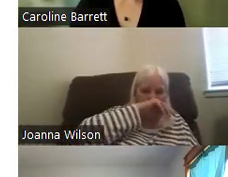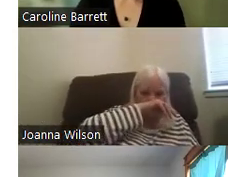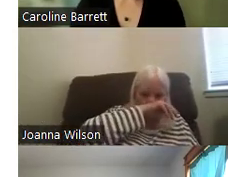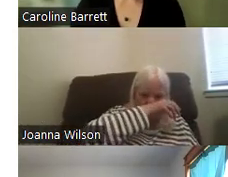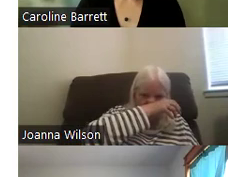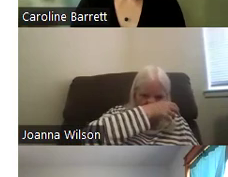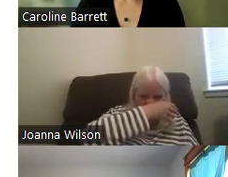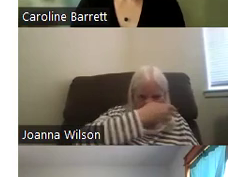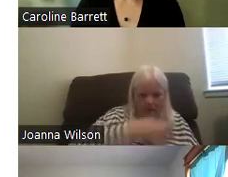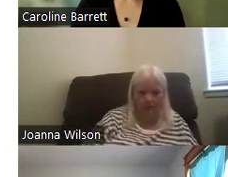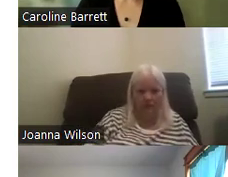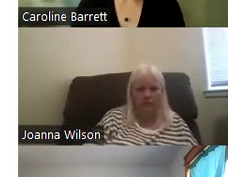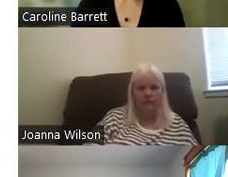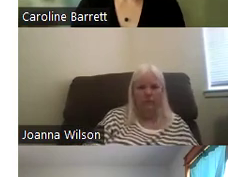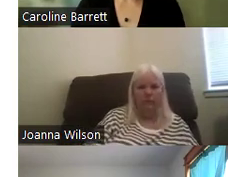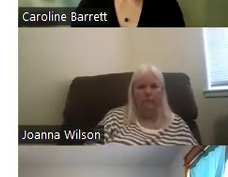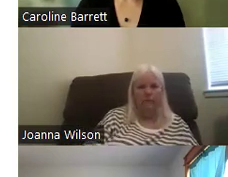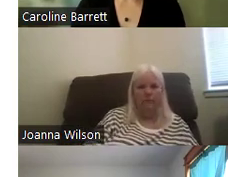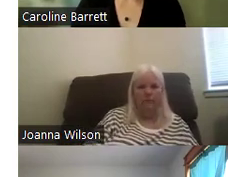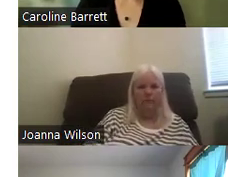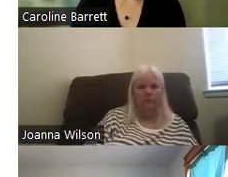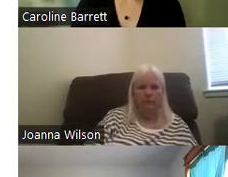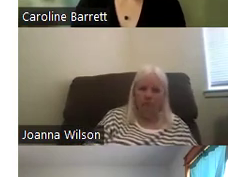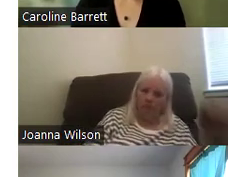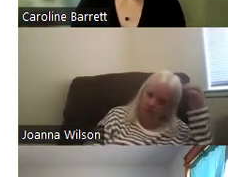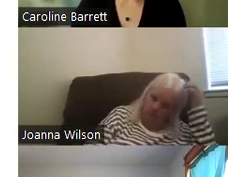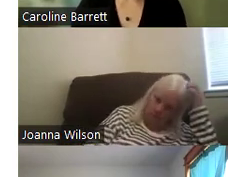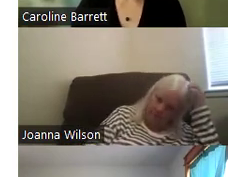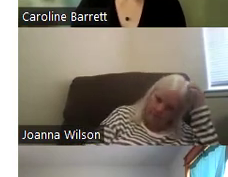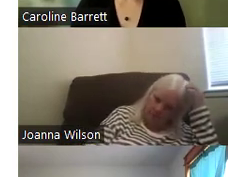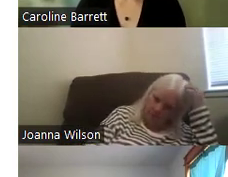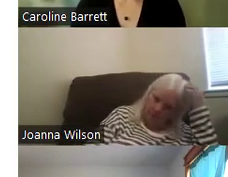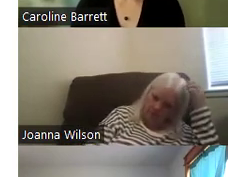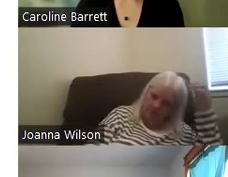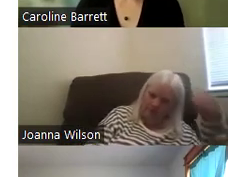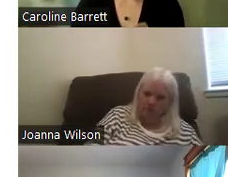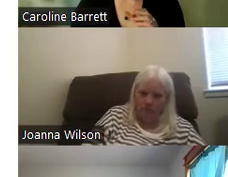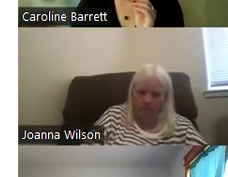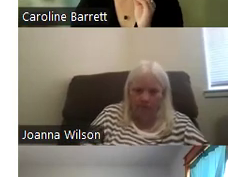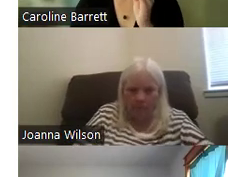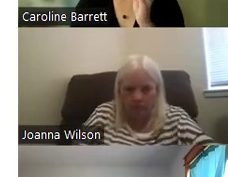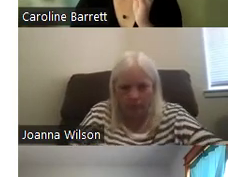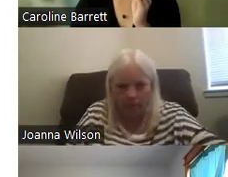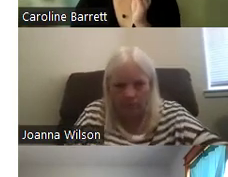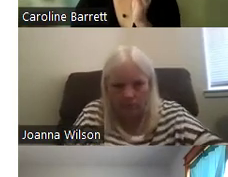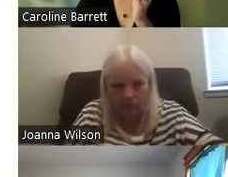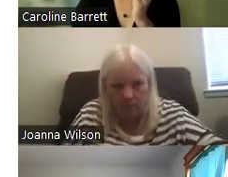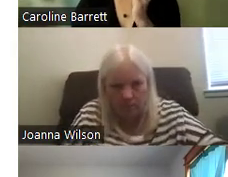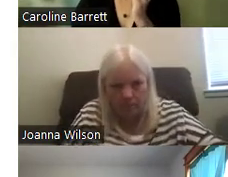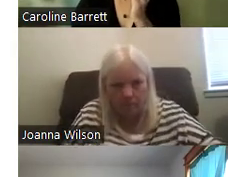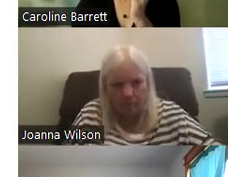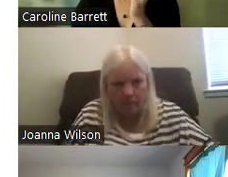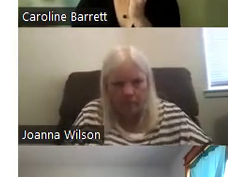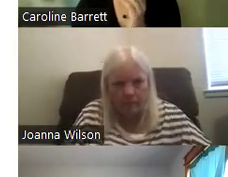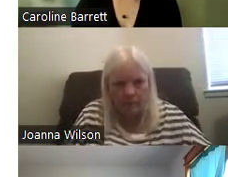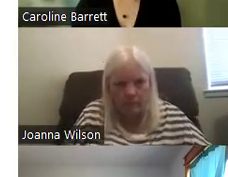us, and what the operations of our partners and providers look like, and really try to paint the picture for people, what